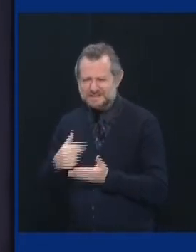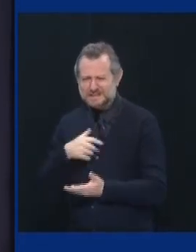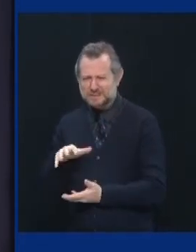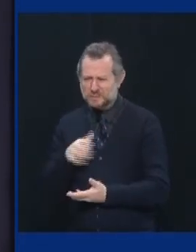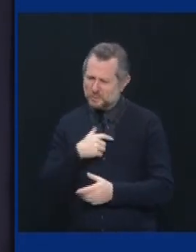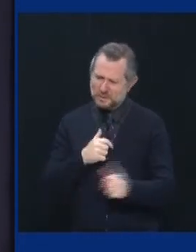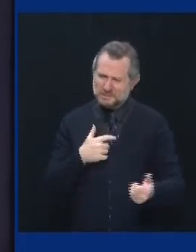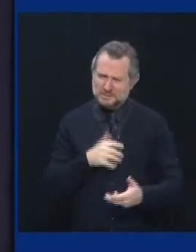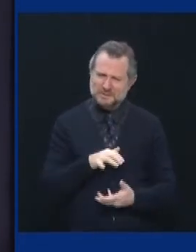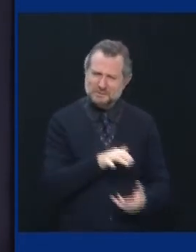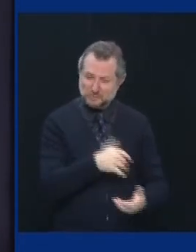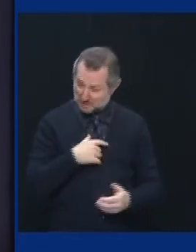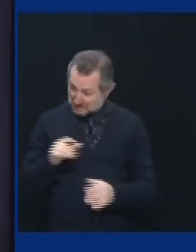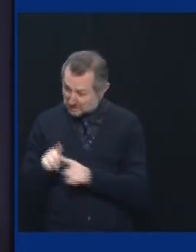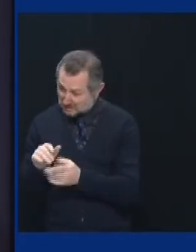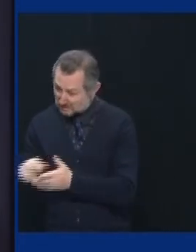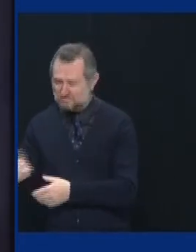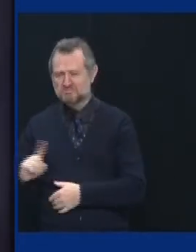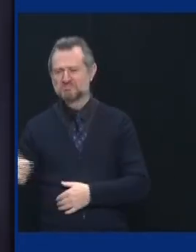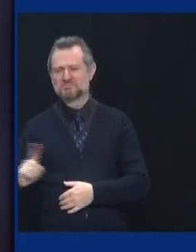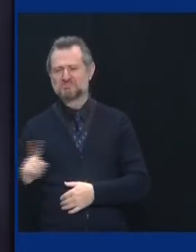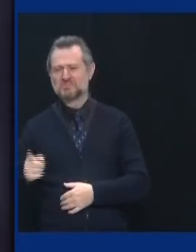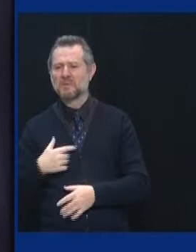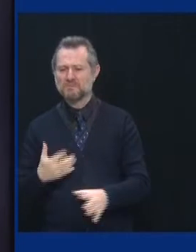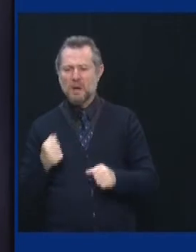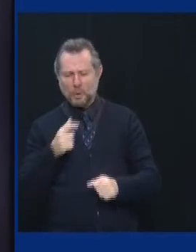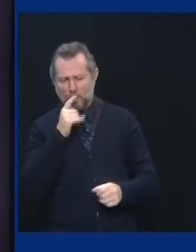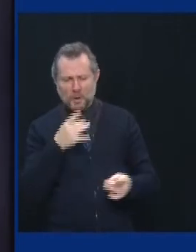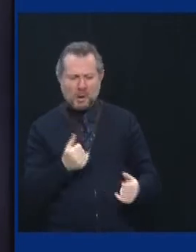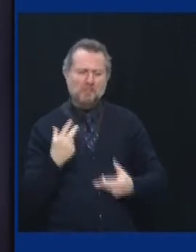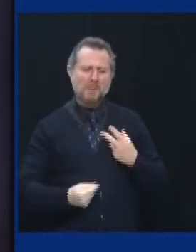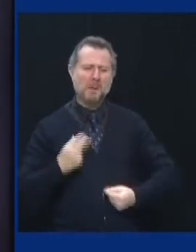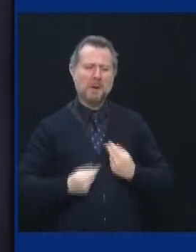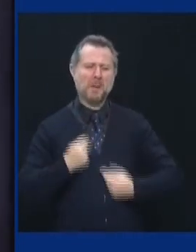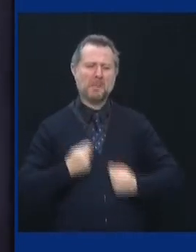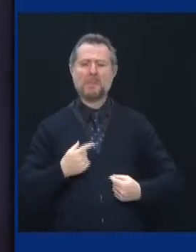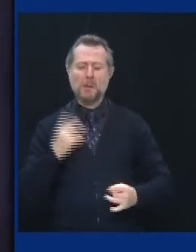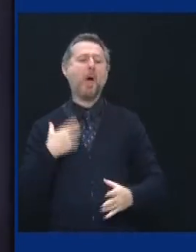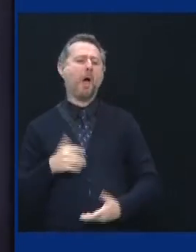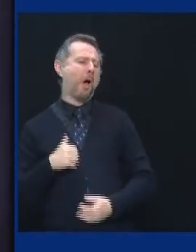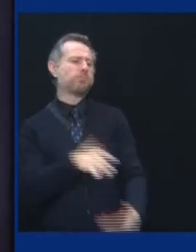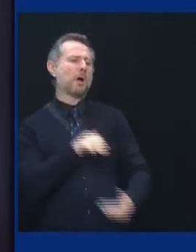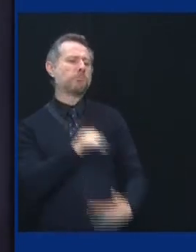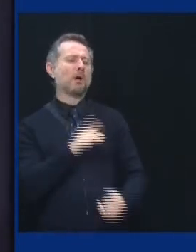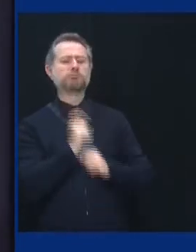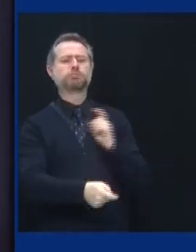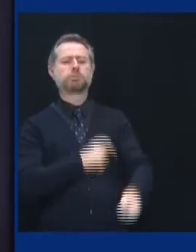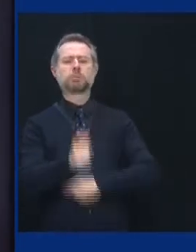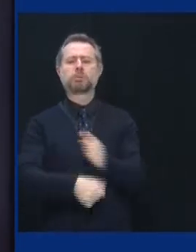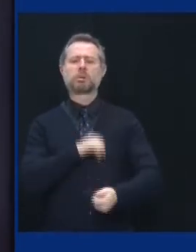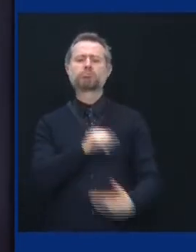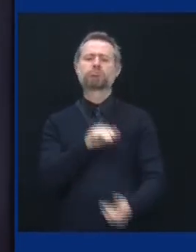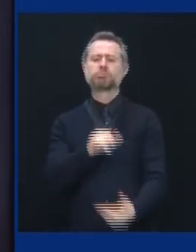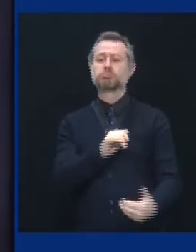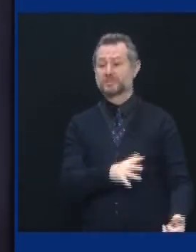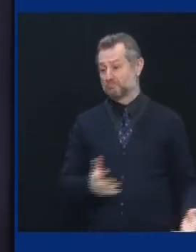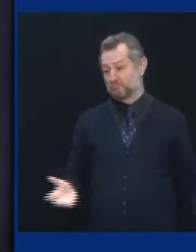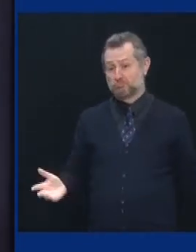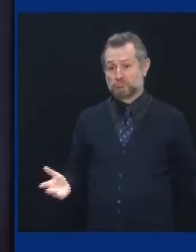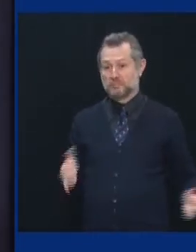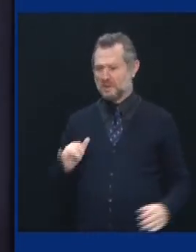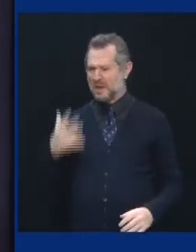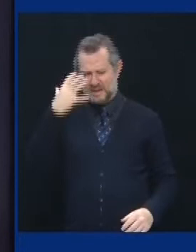the facilities that get those vaccinations performed faster. That's just common